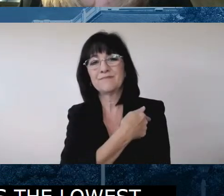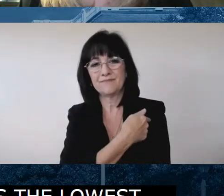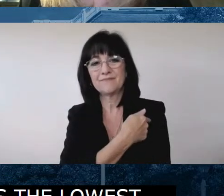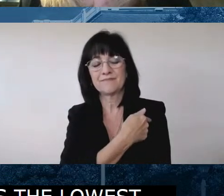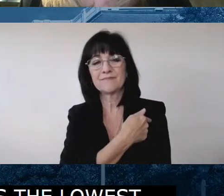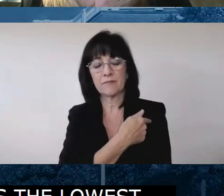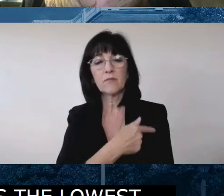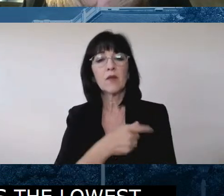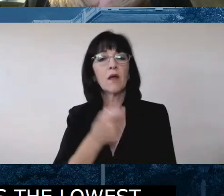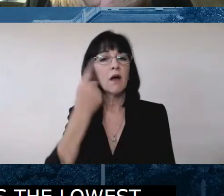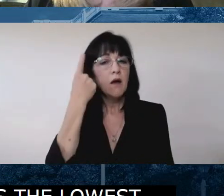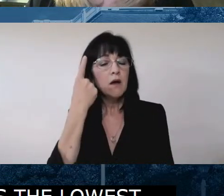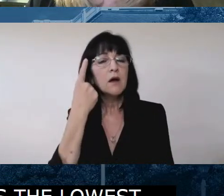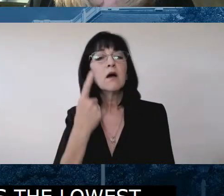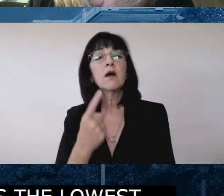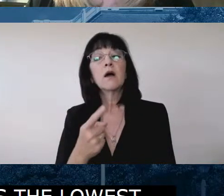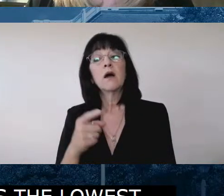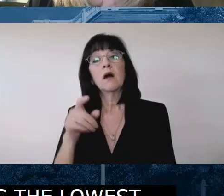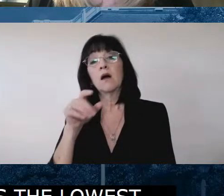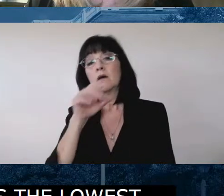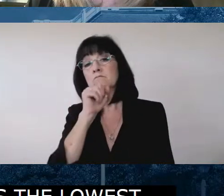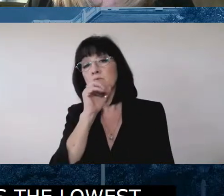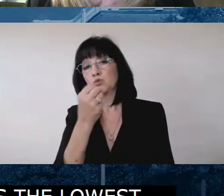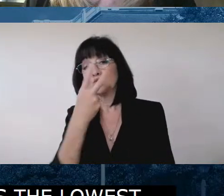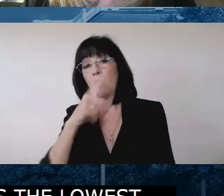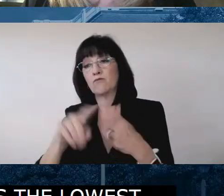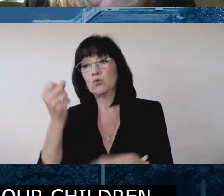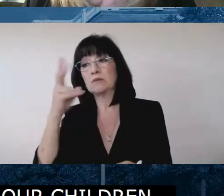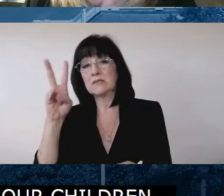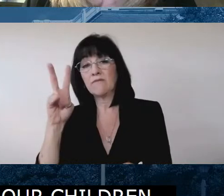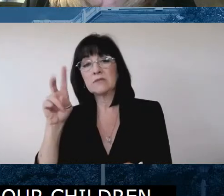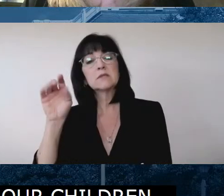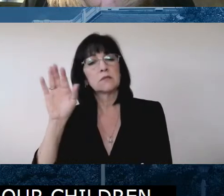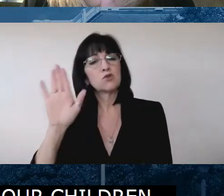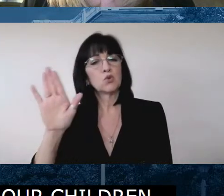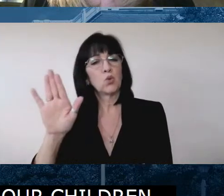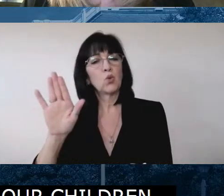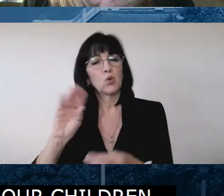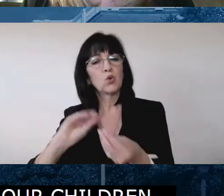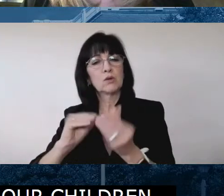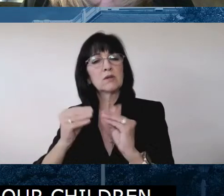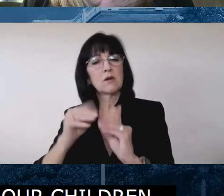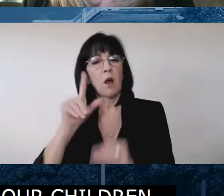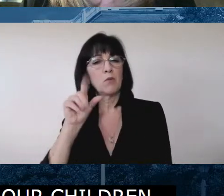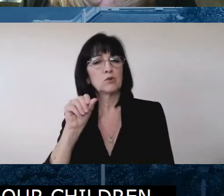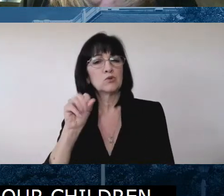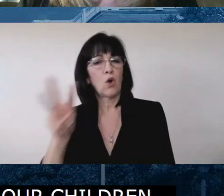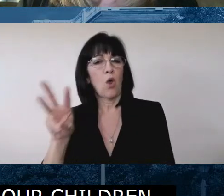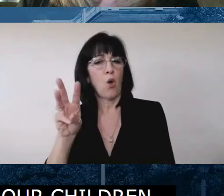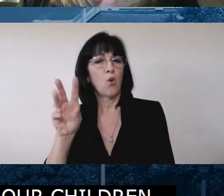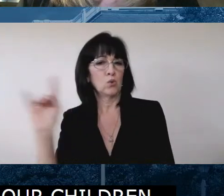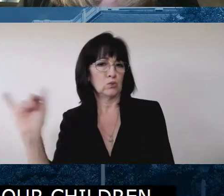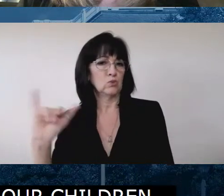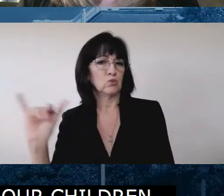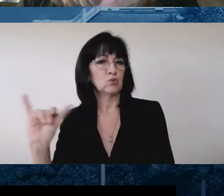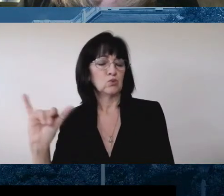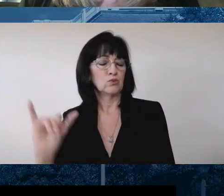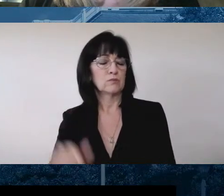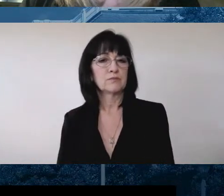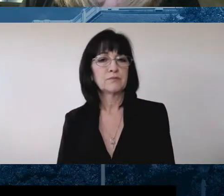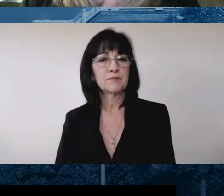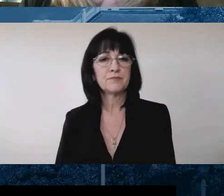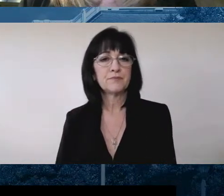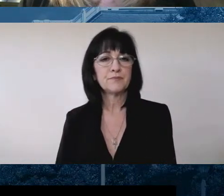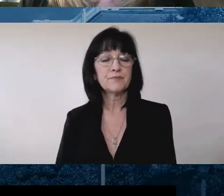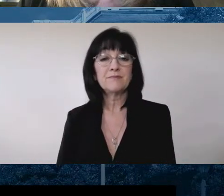children, 12 to 17. So let's talk a little bit about variants,